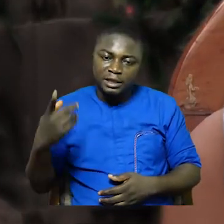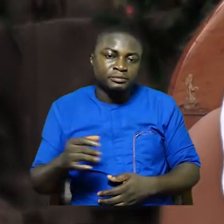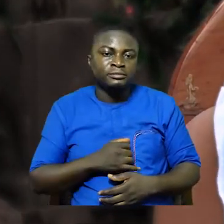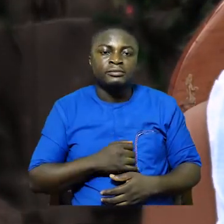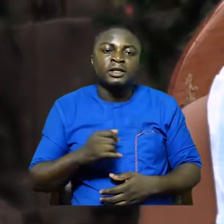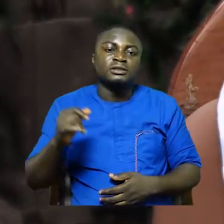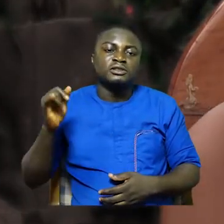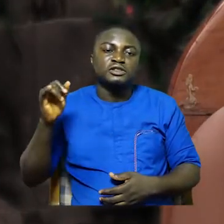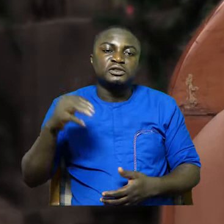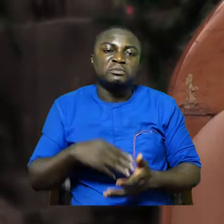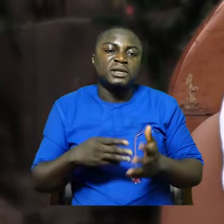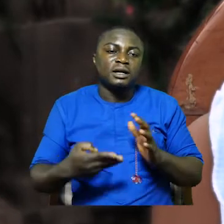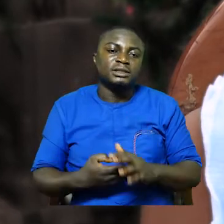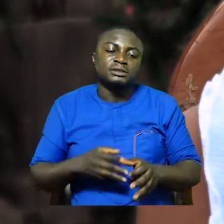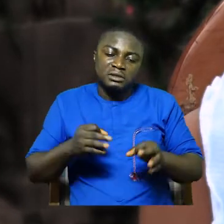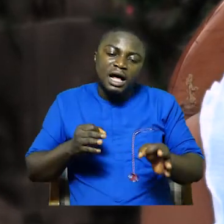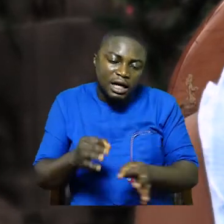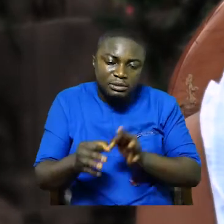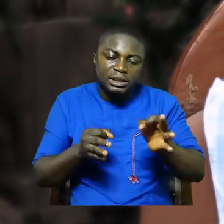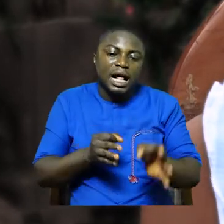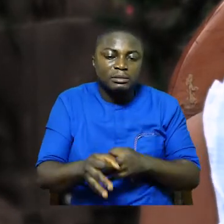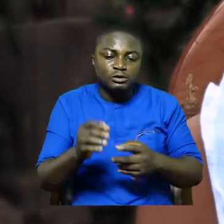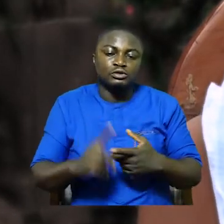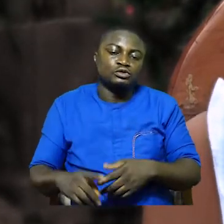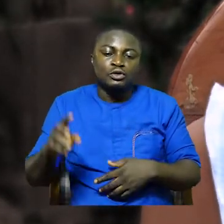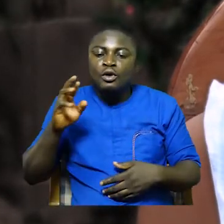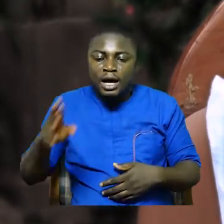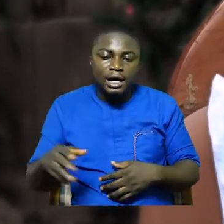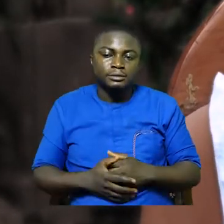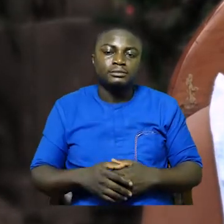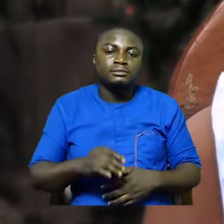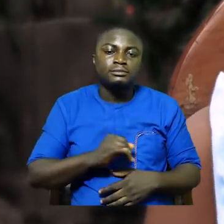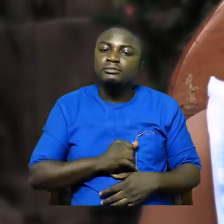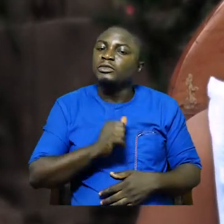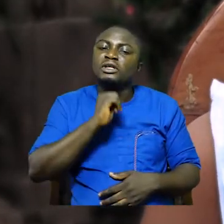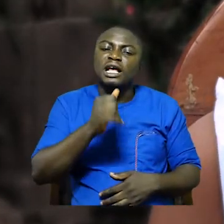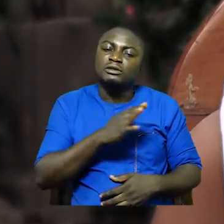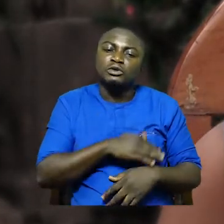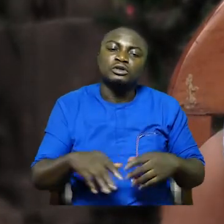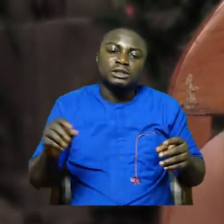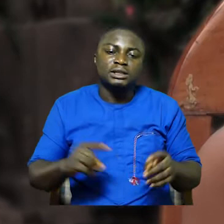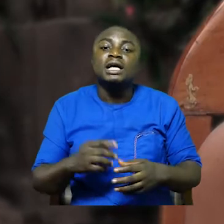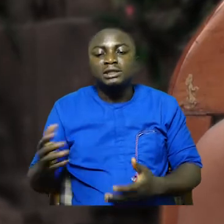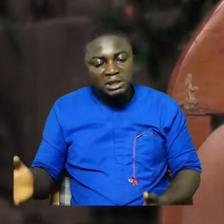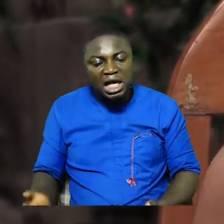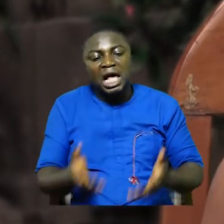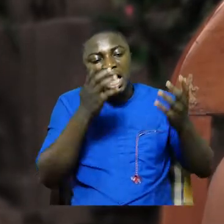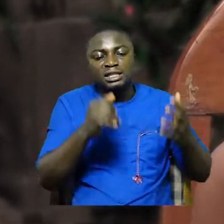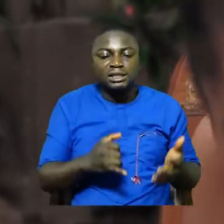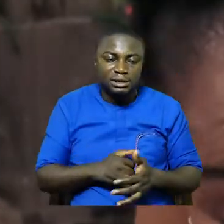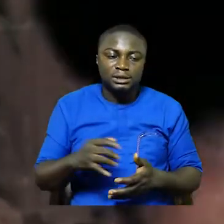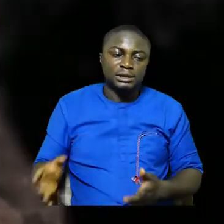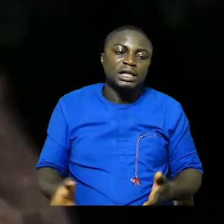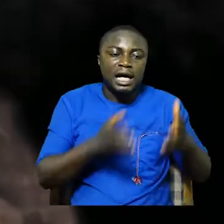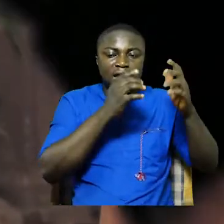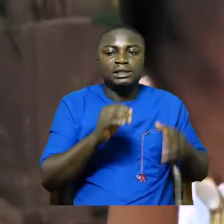not understand. It will be as if though, you know, I'll keep explaining to her, mommy, I will not be able to do it. I won't be able to carry. She will say,